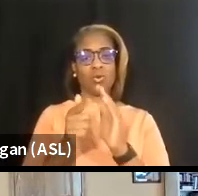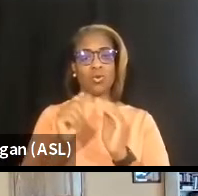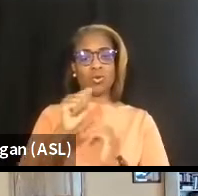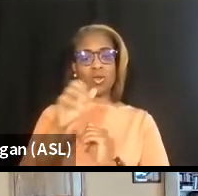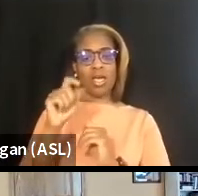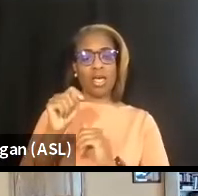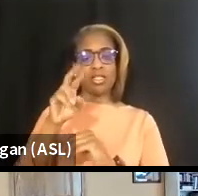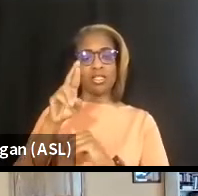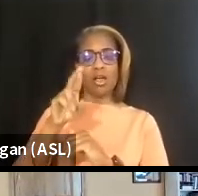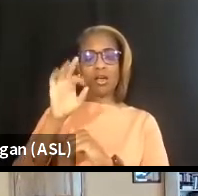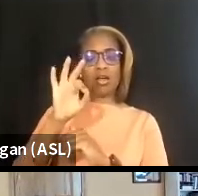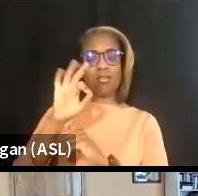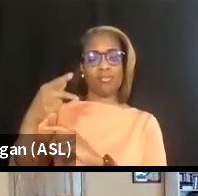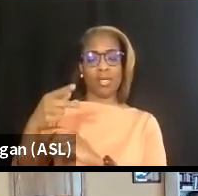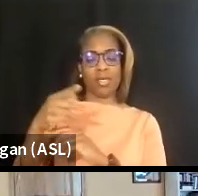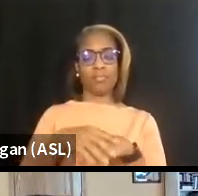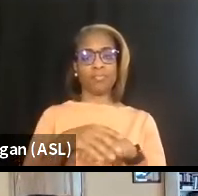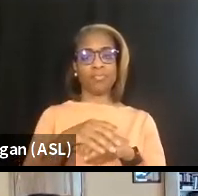Sue,